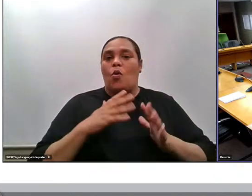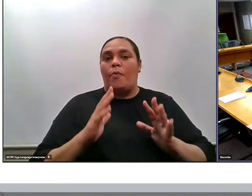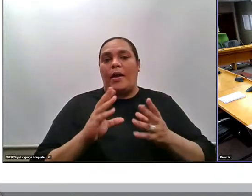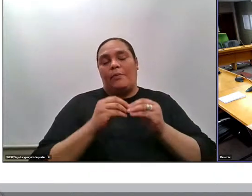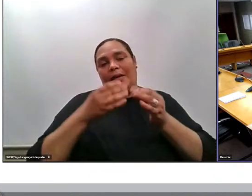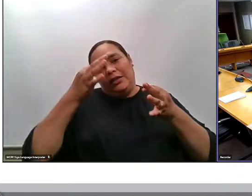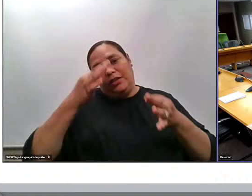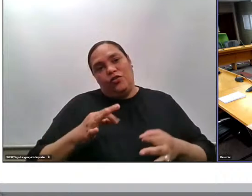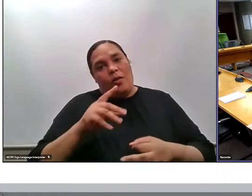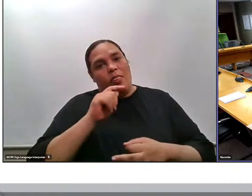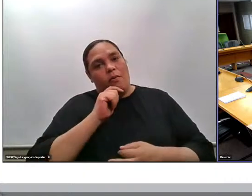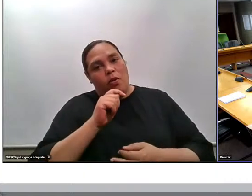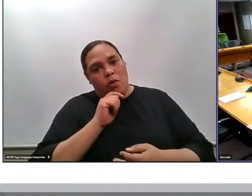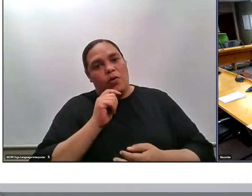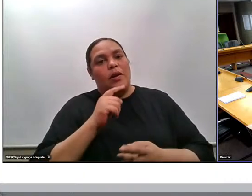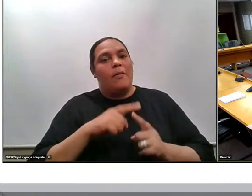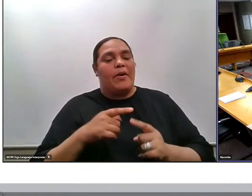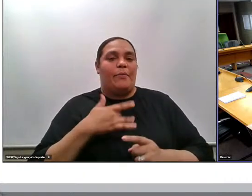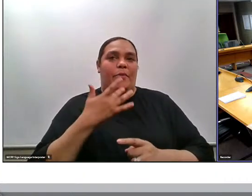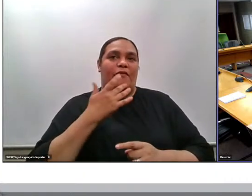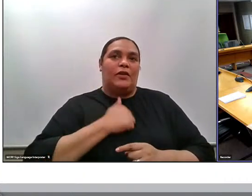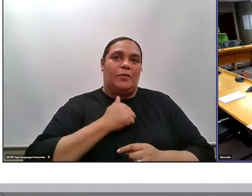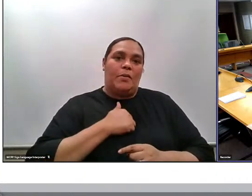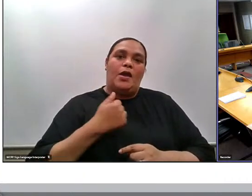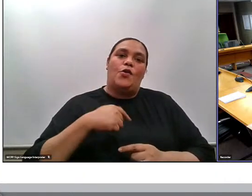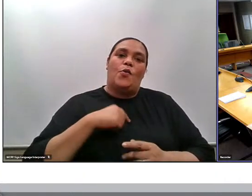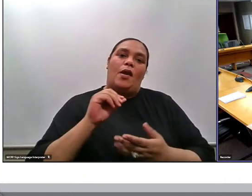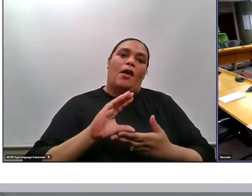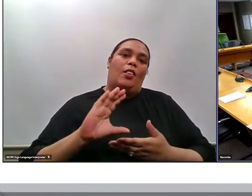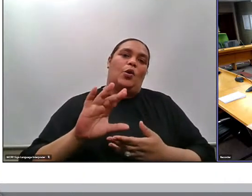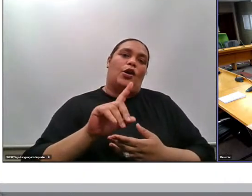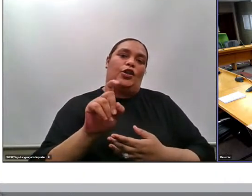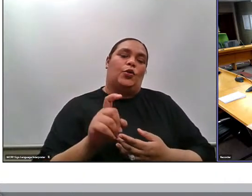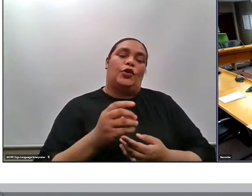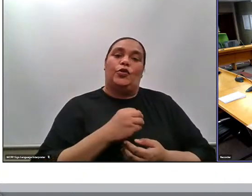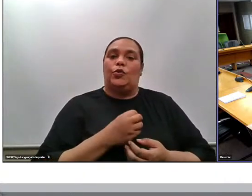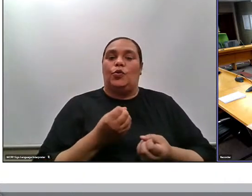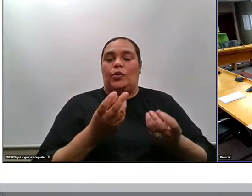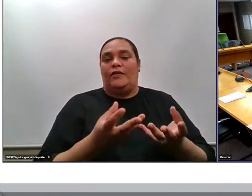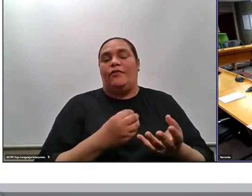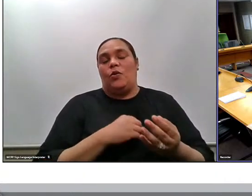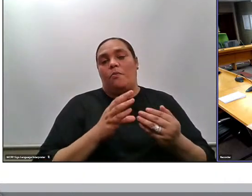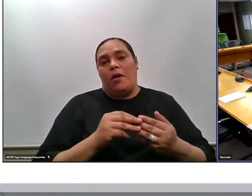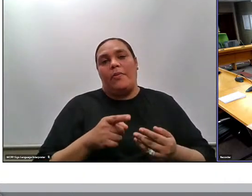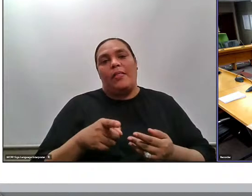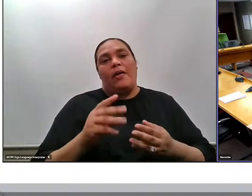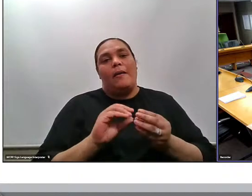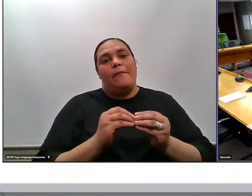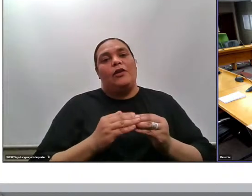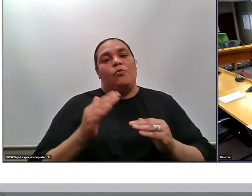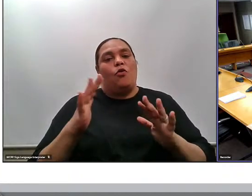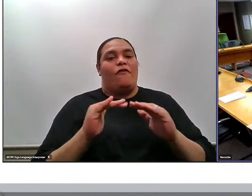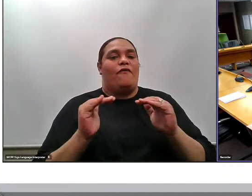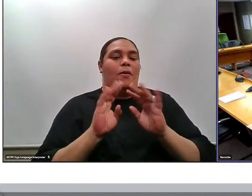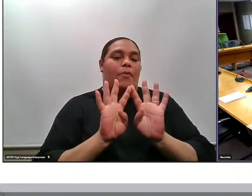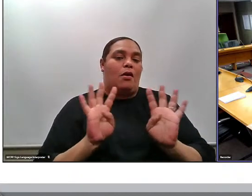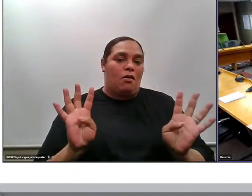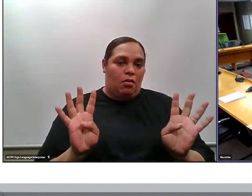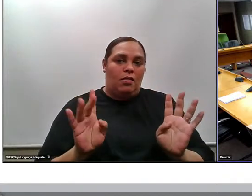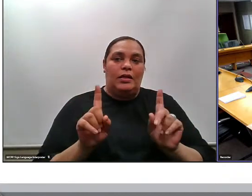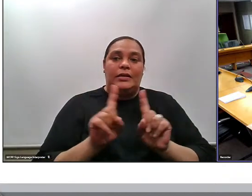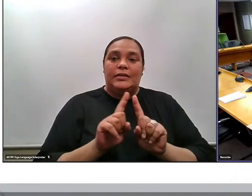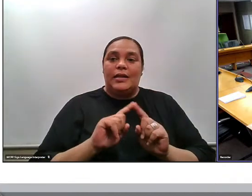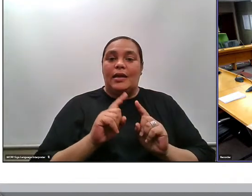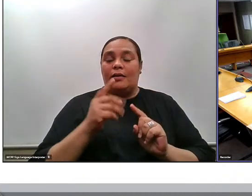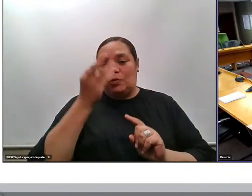decision in the morning. My preference would be that we allocate questions to members so that it makes for a more fair panel. Also to